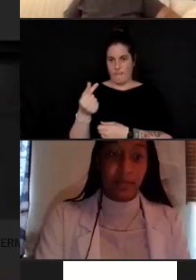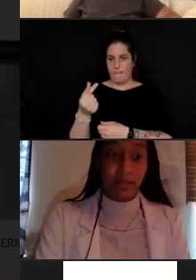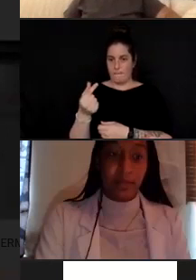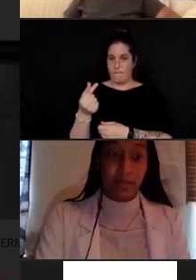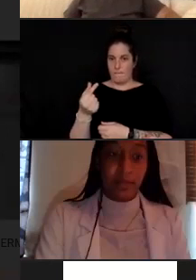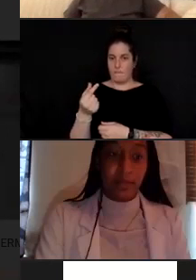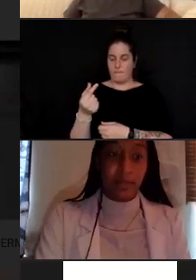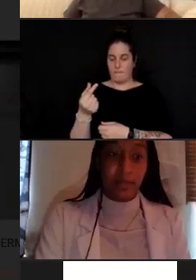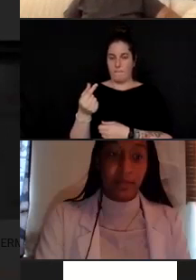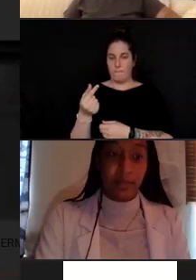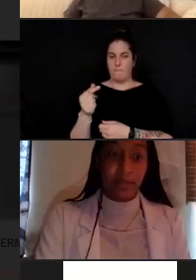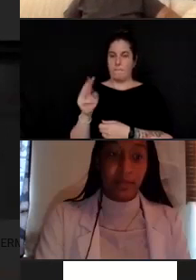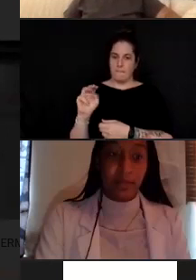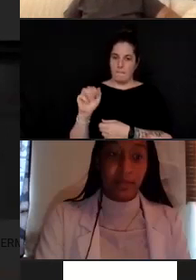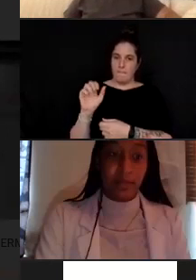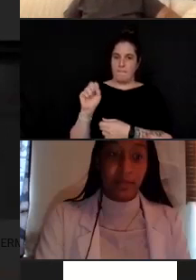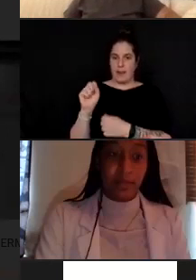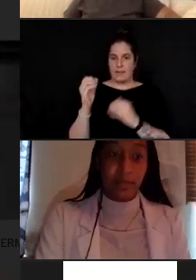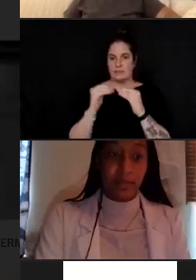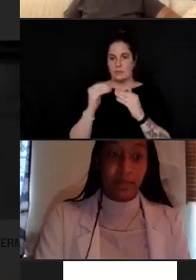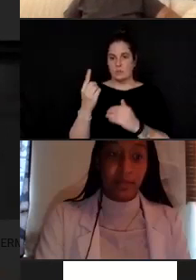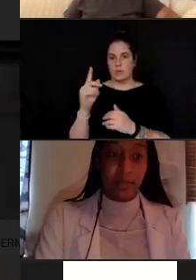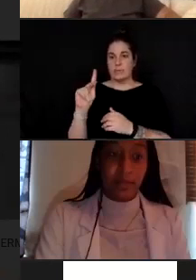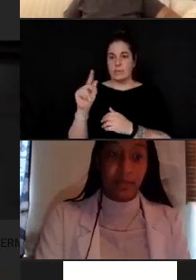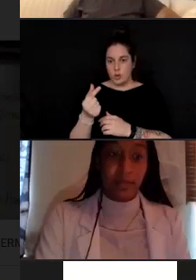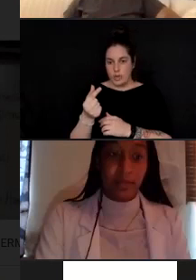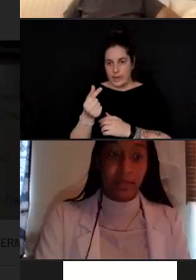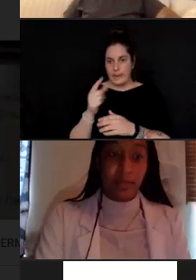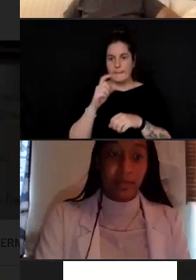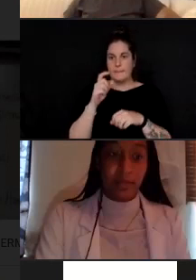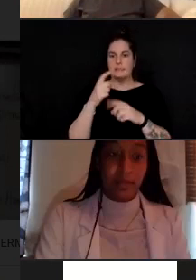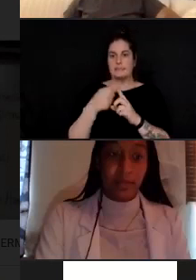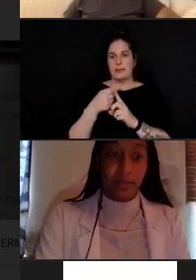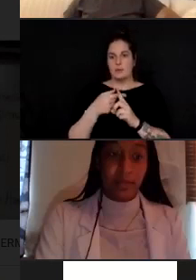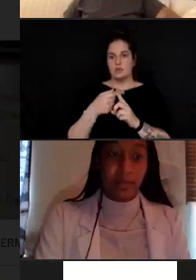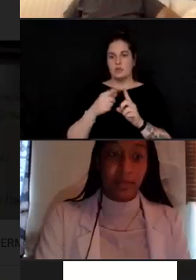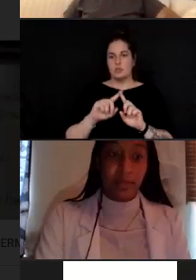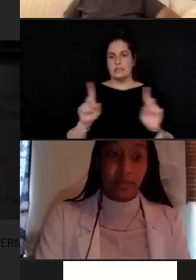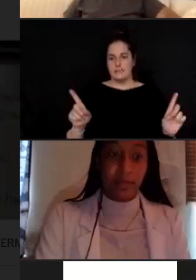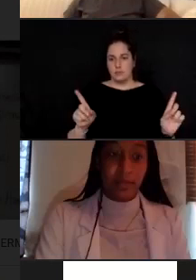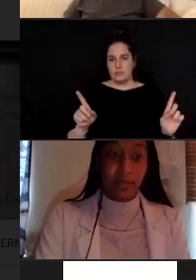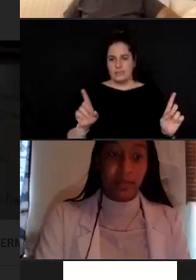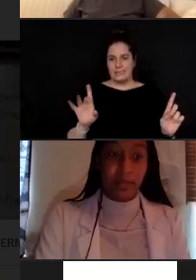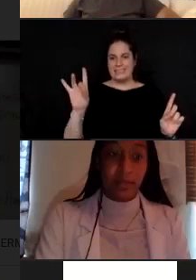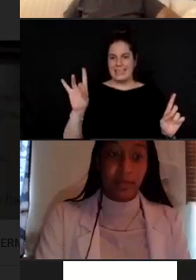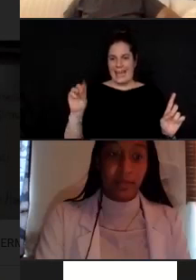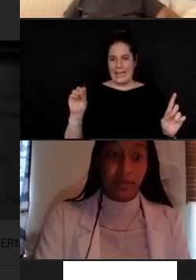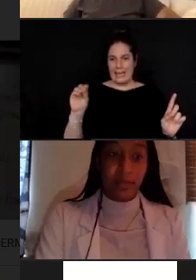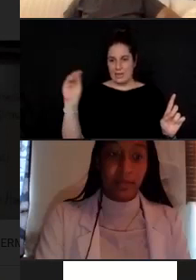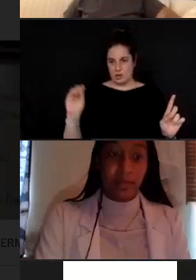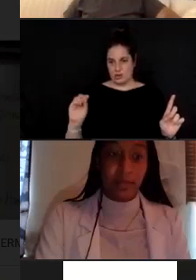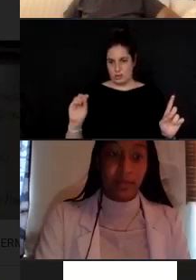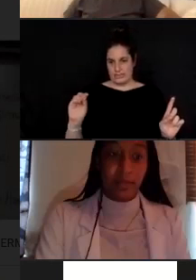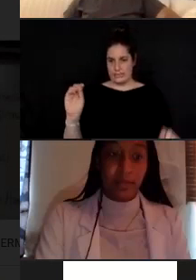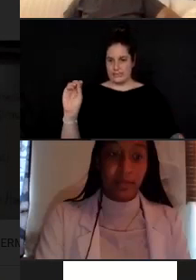the mass is 1 kilogram. The temperature difference is 80 degrees Celsius. But